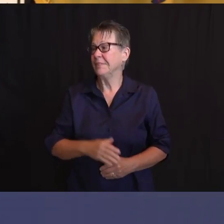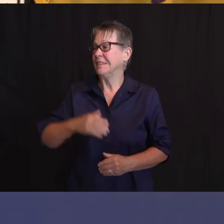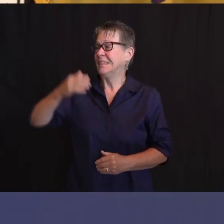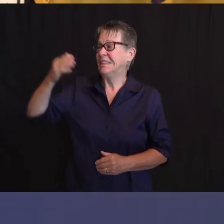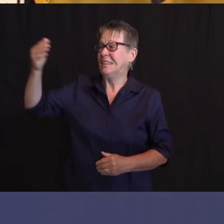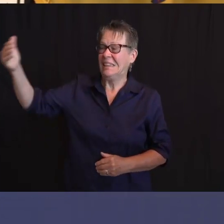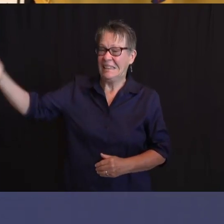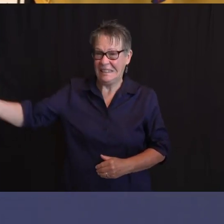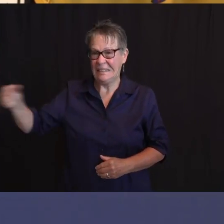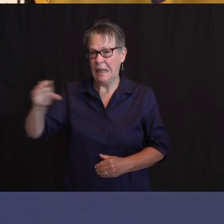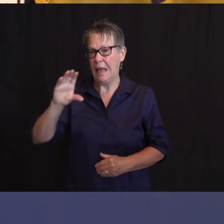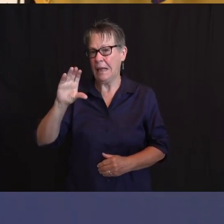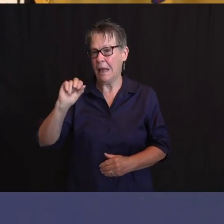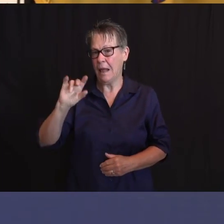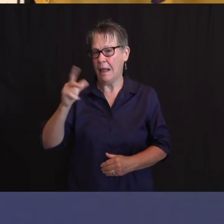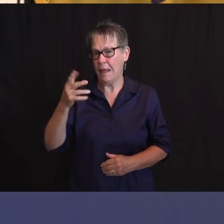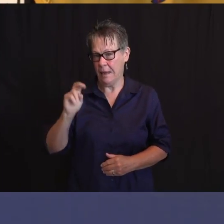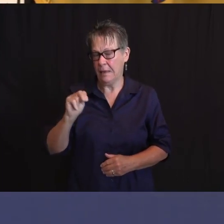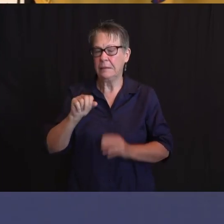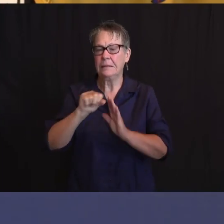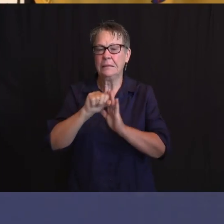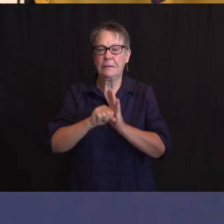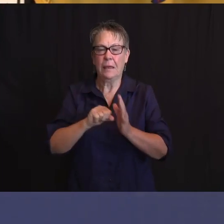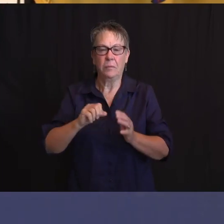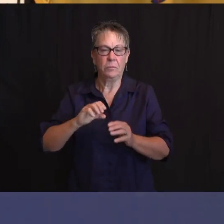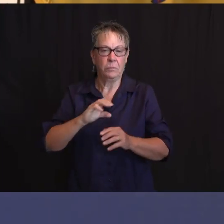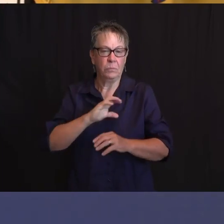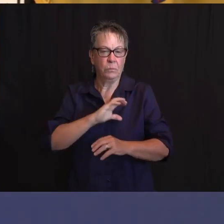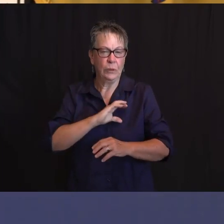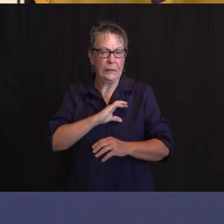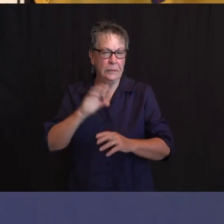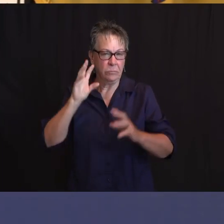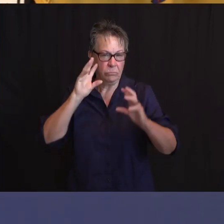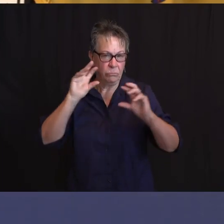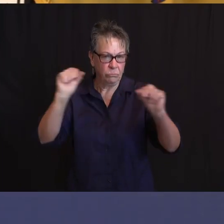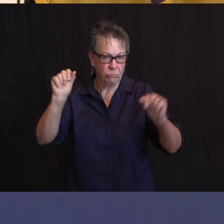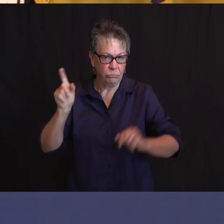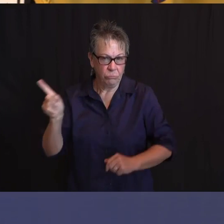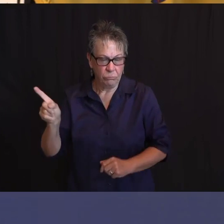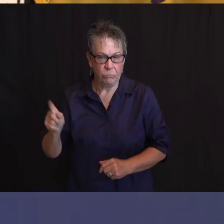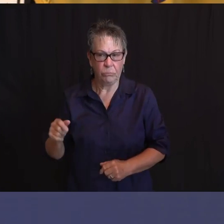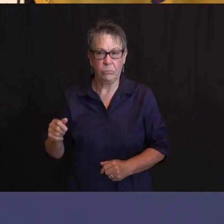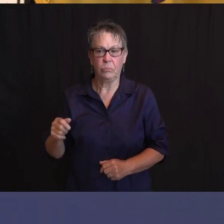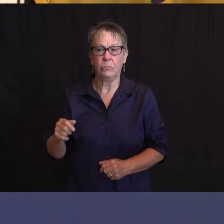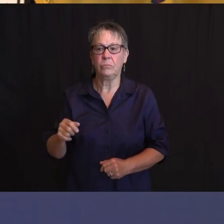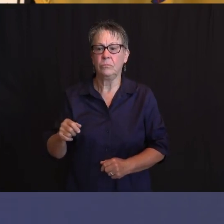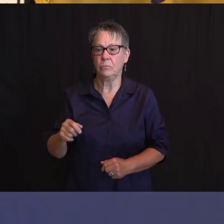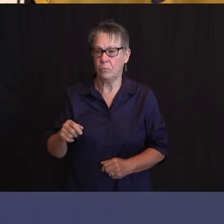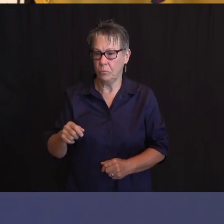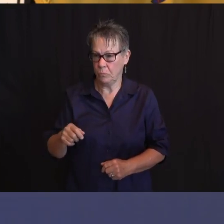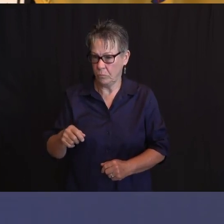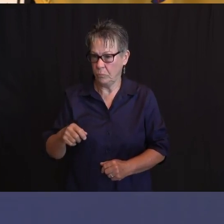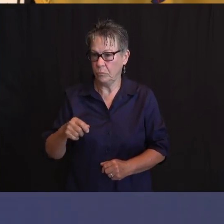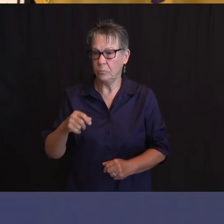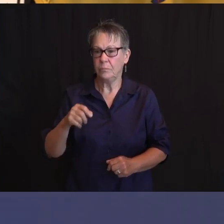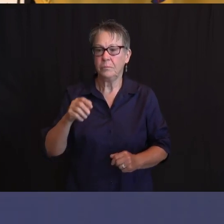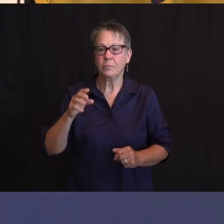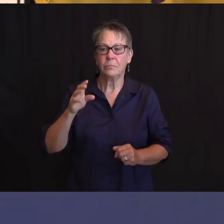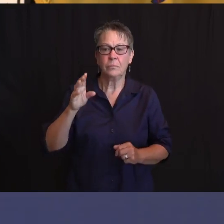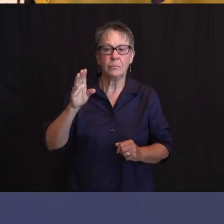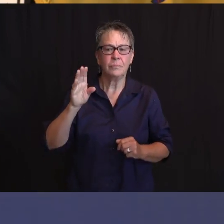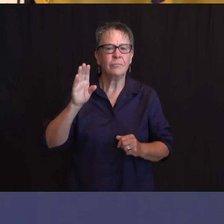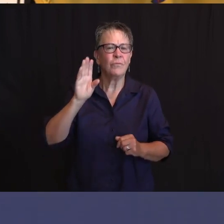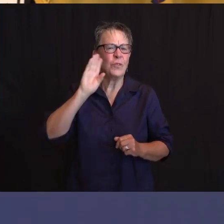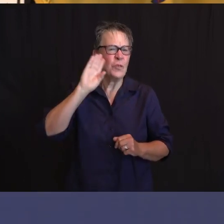State Police, another name you know, Colonel Pat Callahan. We're also joined, by the way, he's in the room virtually every single day, but he's at the table